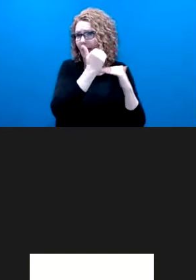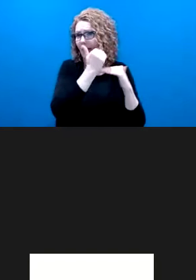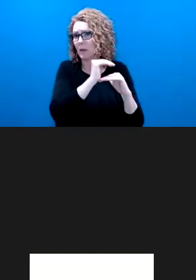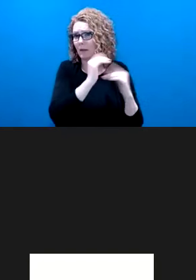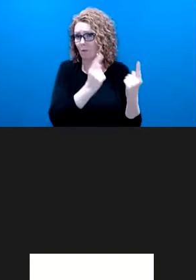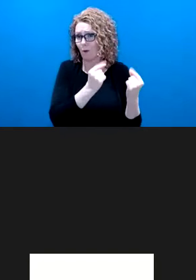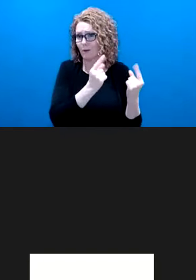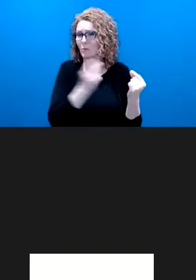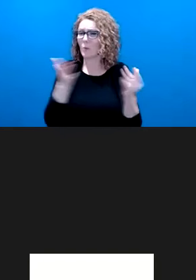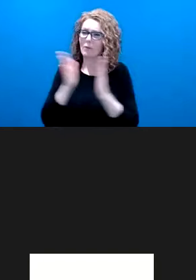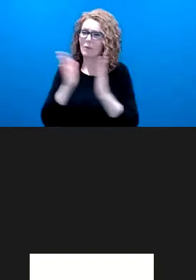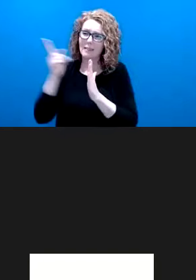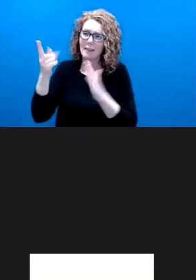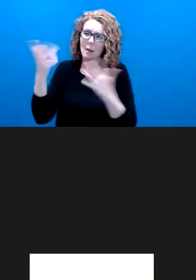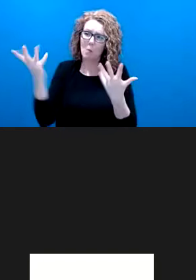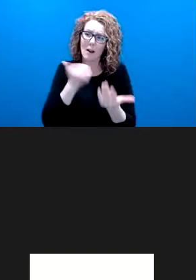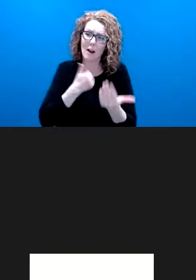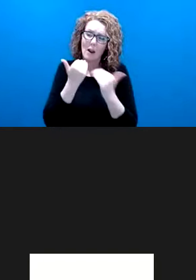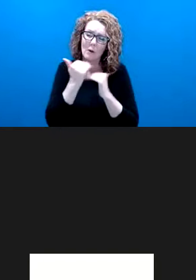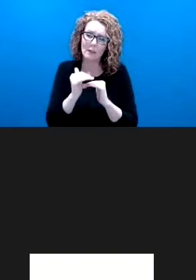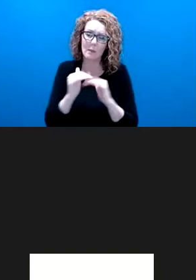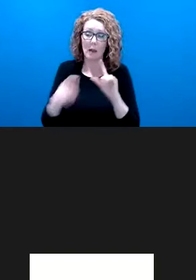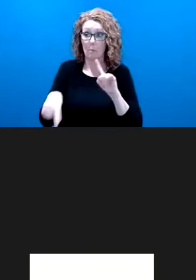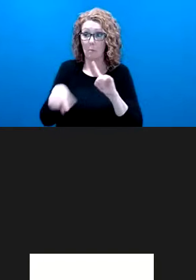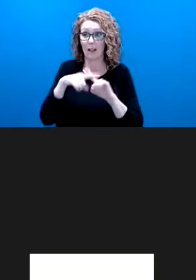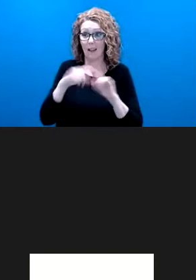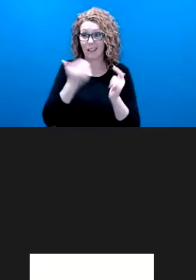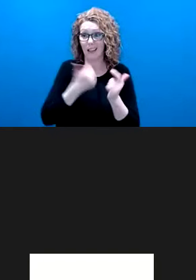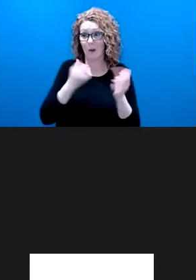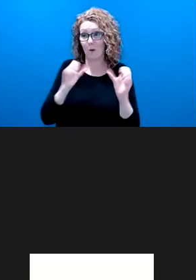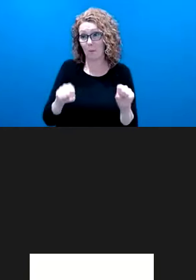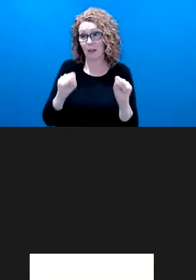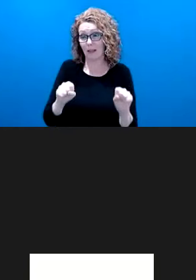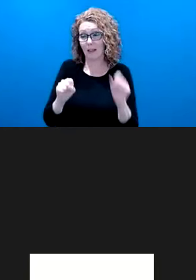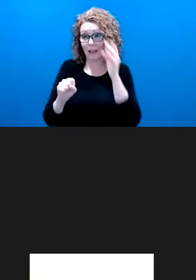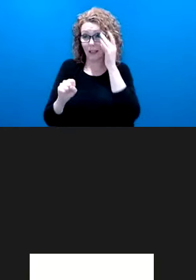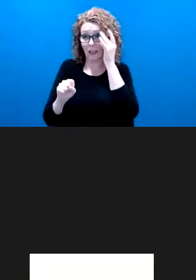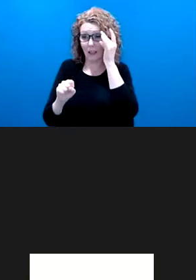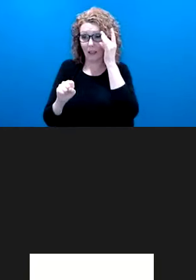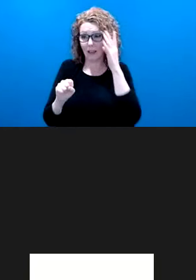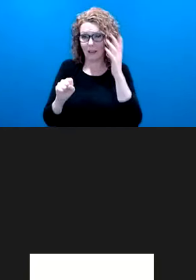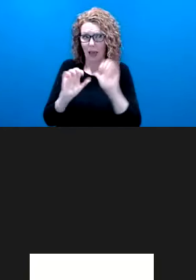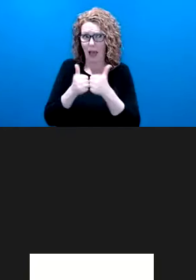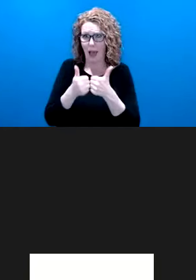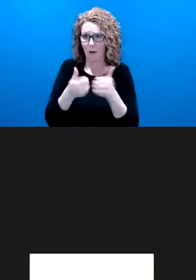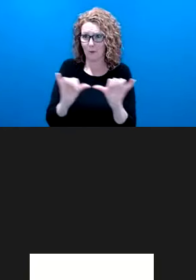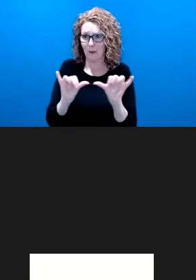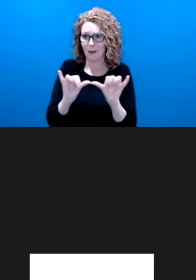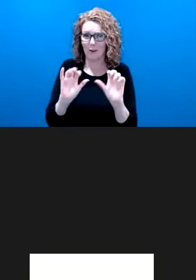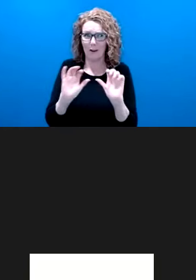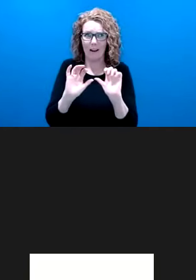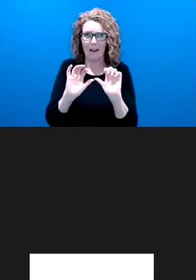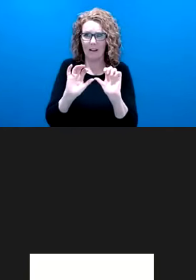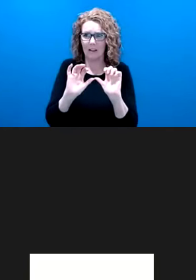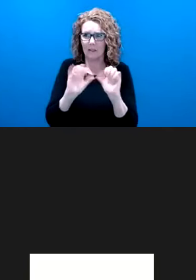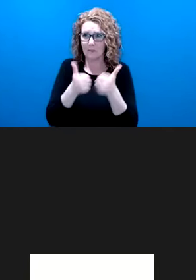mentioned about, you know, our capacity to be able to do it in terms of measuring and getting feedback